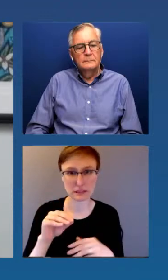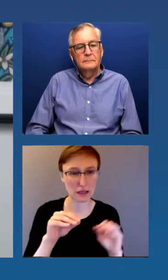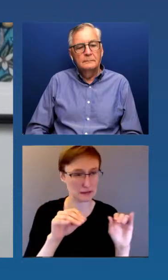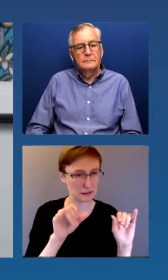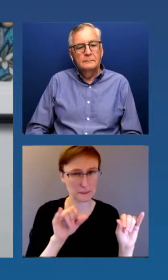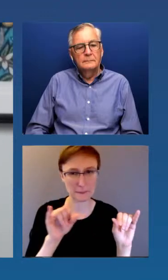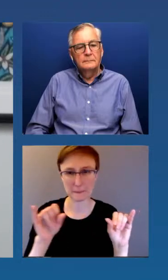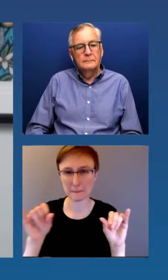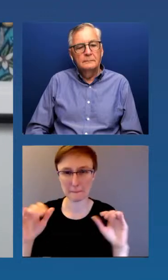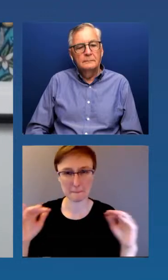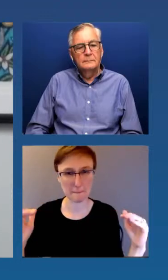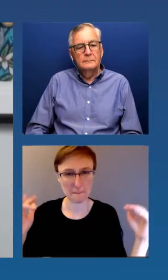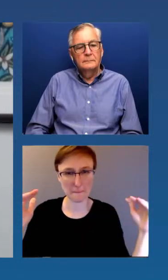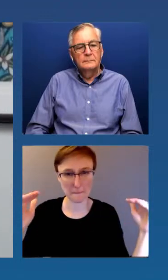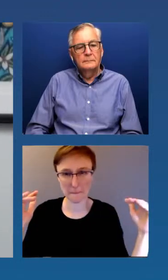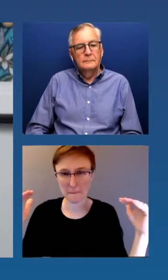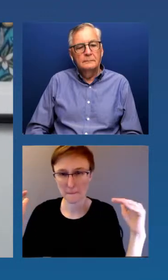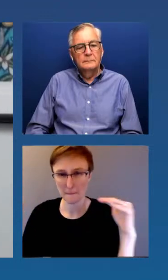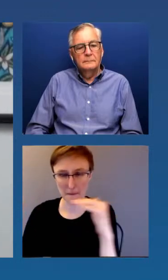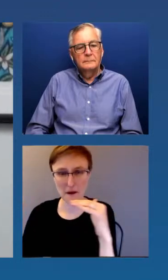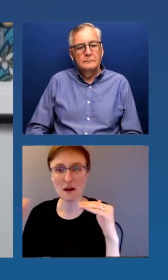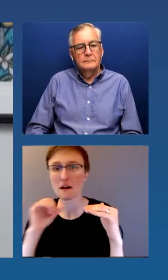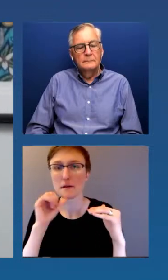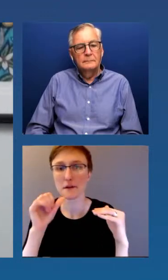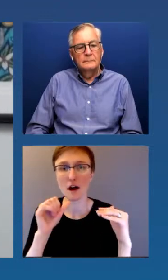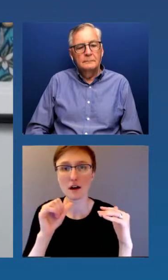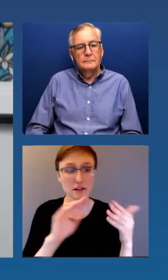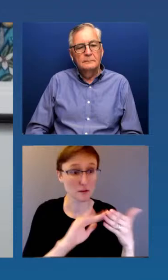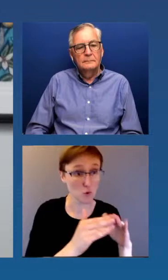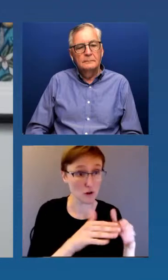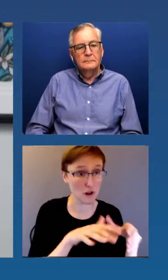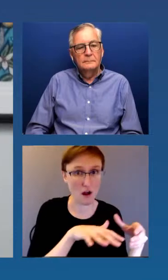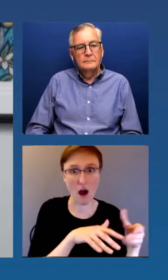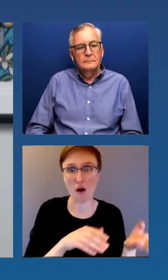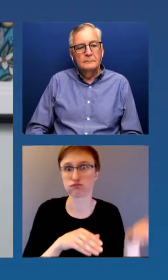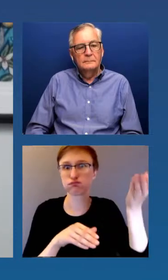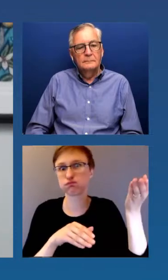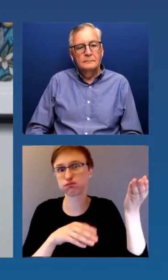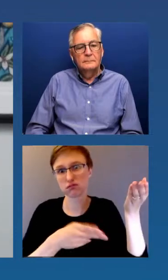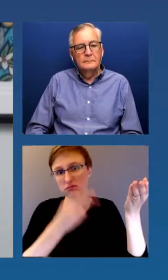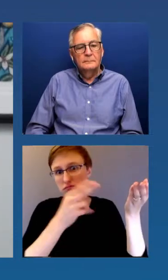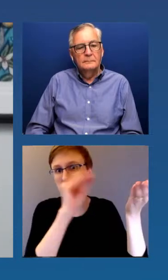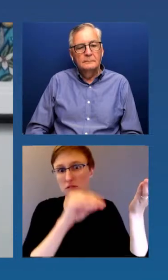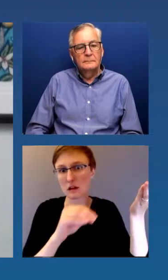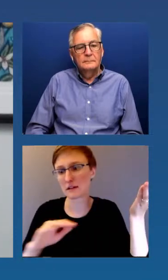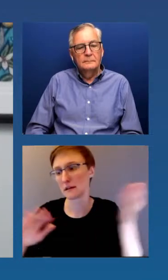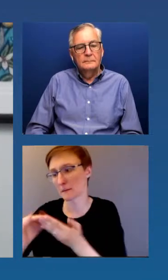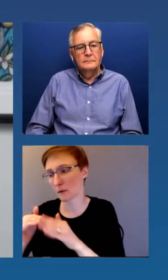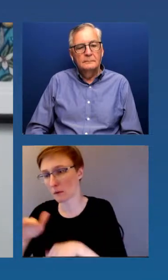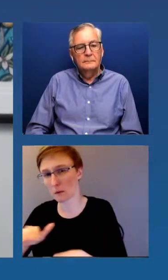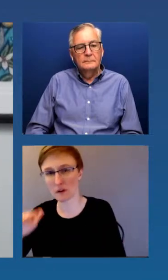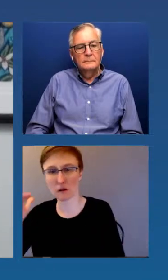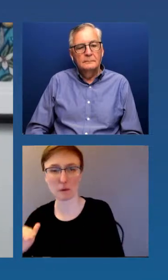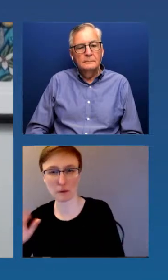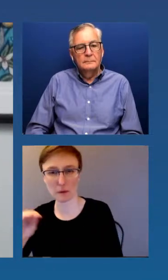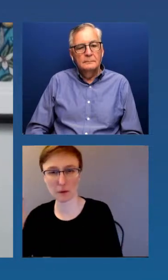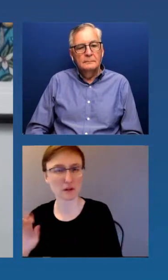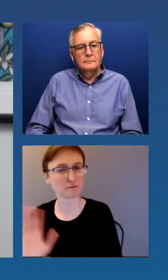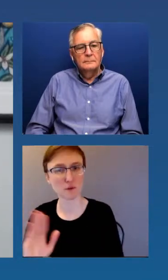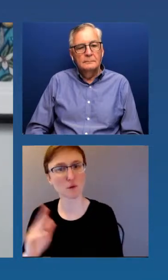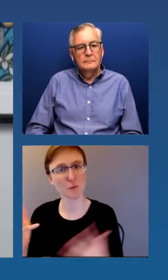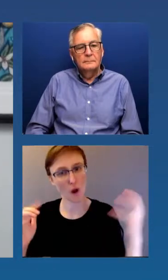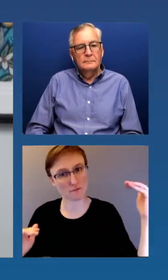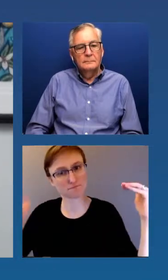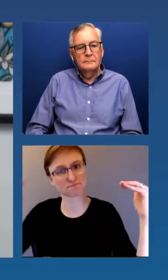people unvaccinated, both for those individuals who will potentially have more severe illness and for